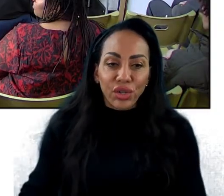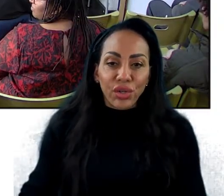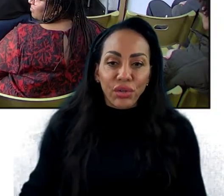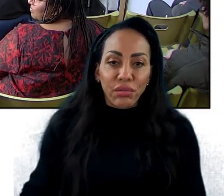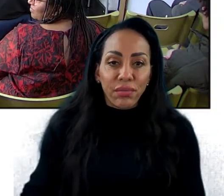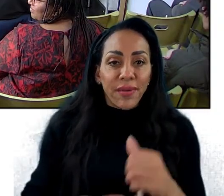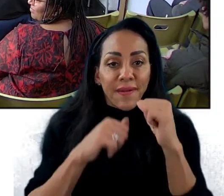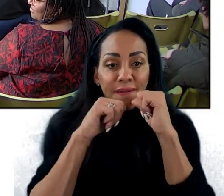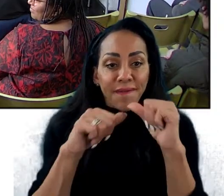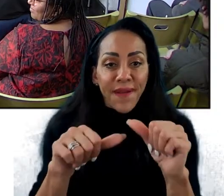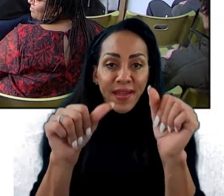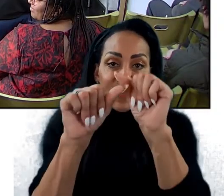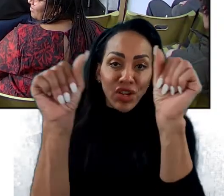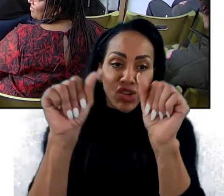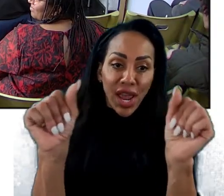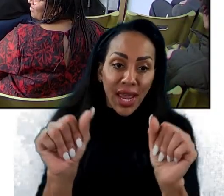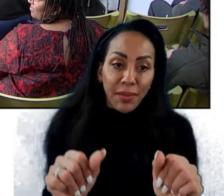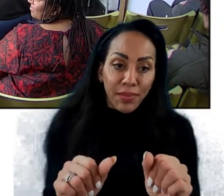shape in Playtonik?